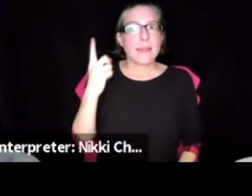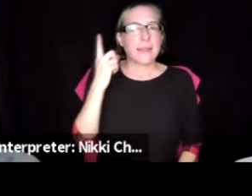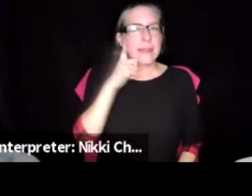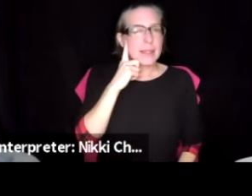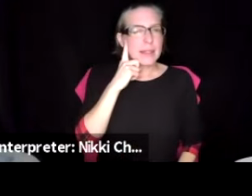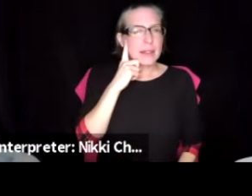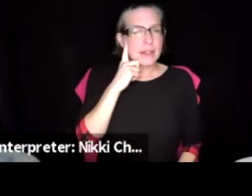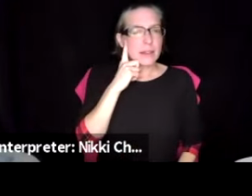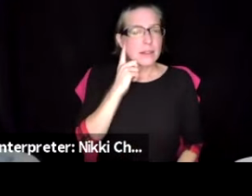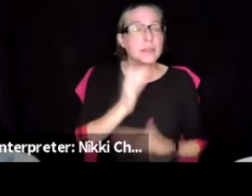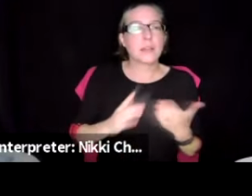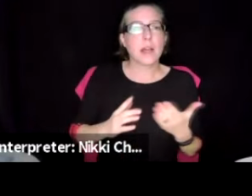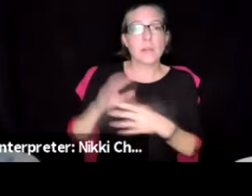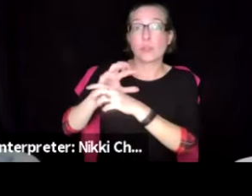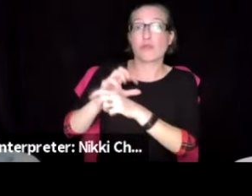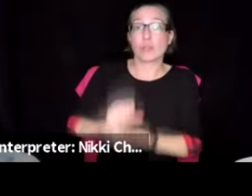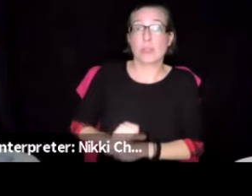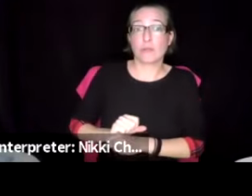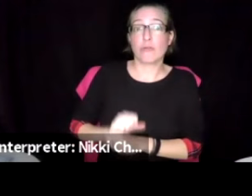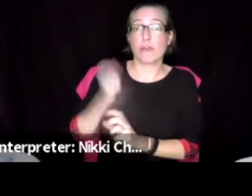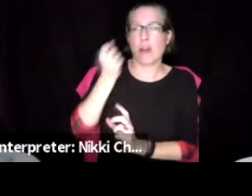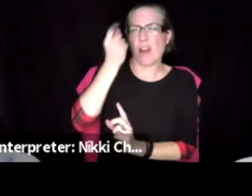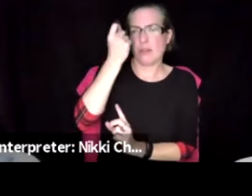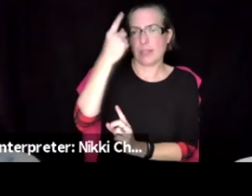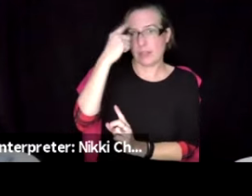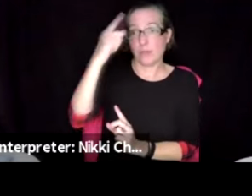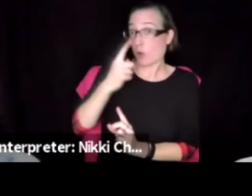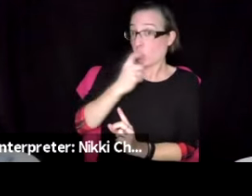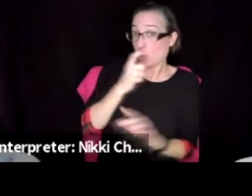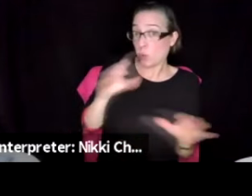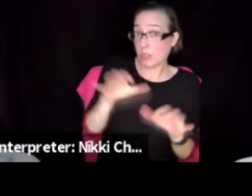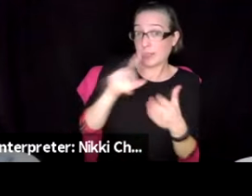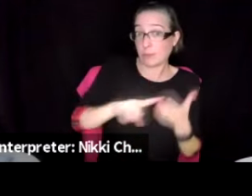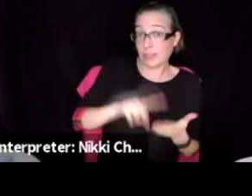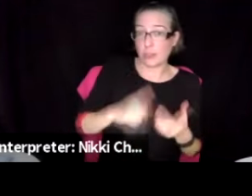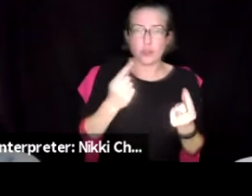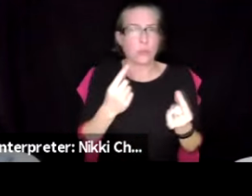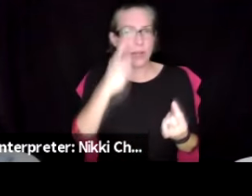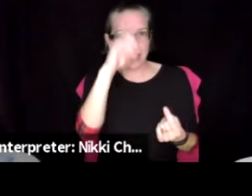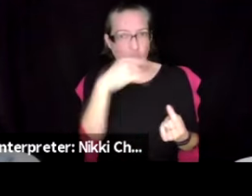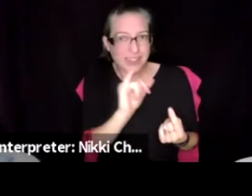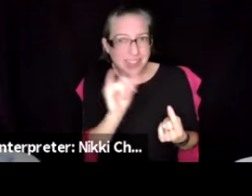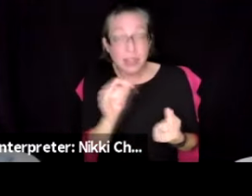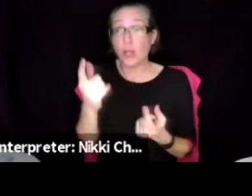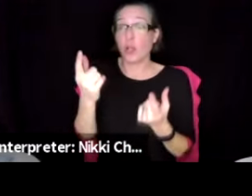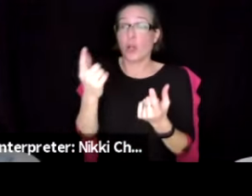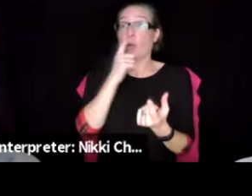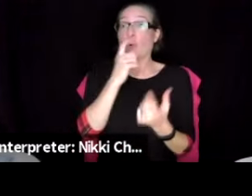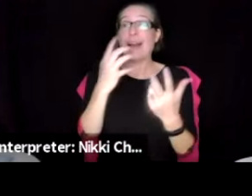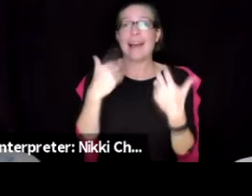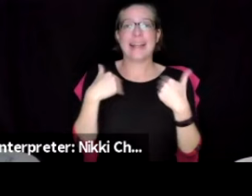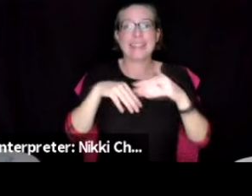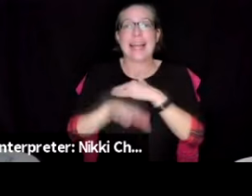some traditional understandings about who does research, what research looks like, who gets access to that